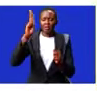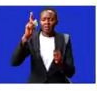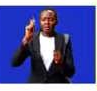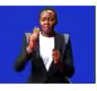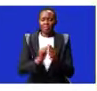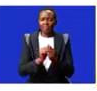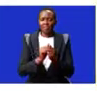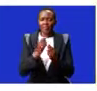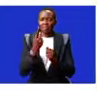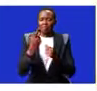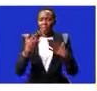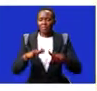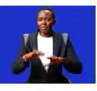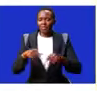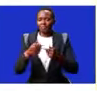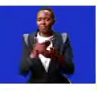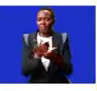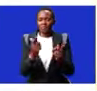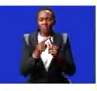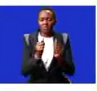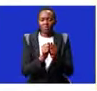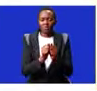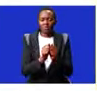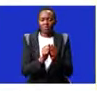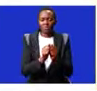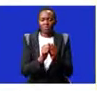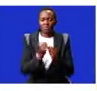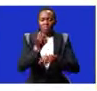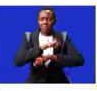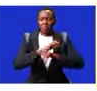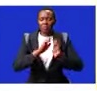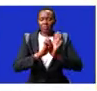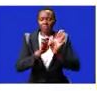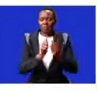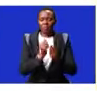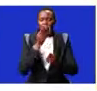is the chiemo chalo kaka mo, sukari, but mangeny,